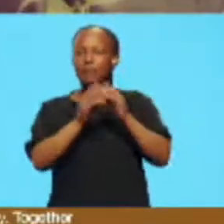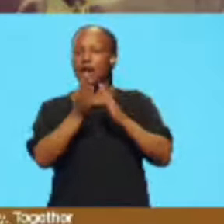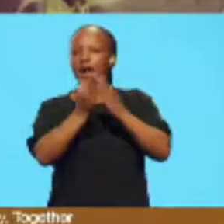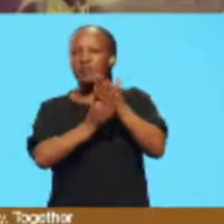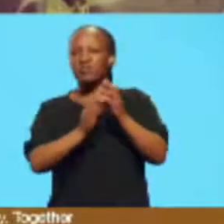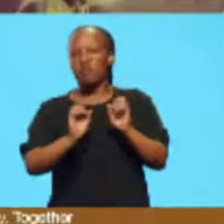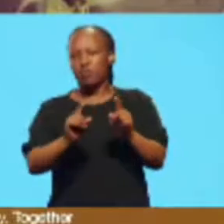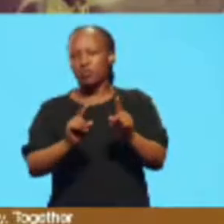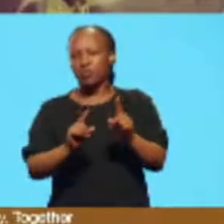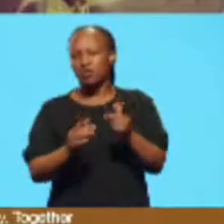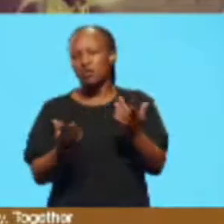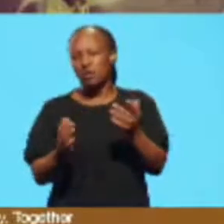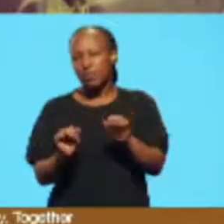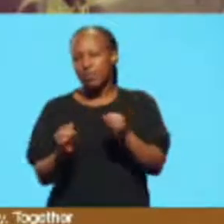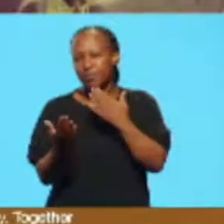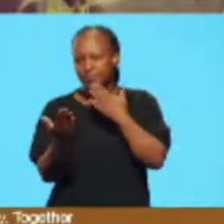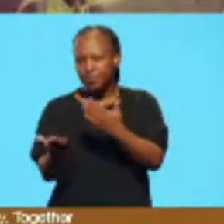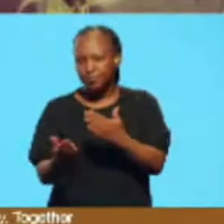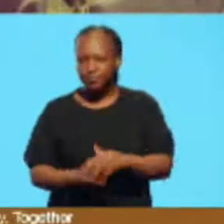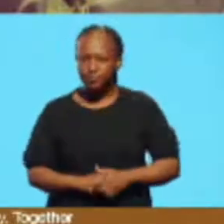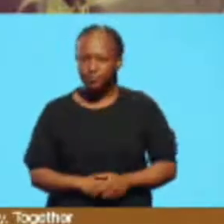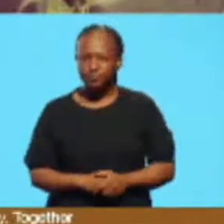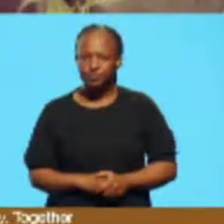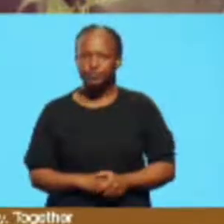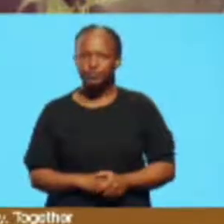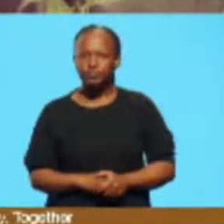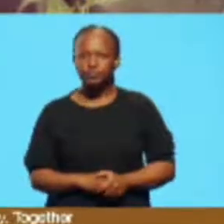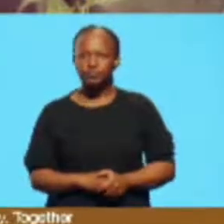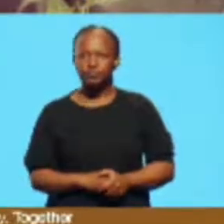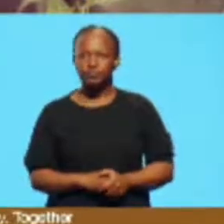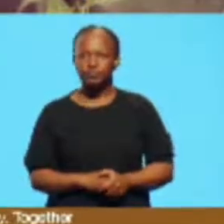opportunities. Yeah, thank you.